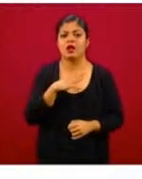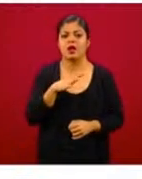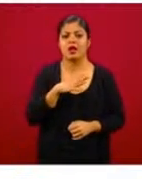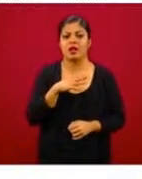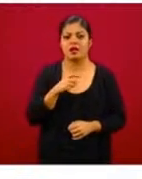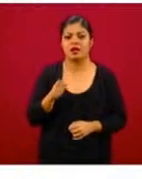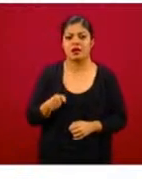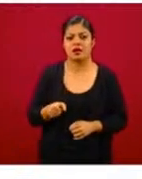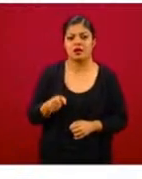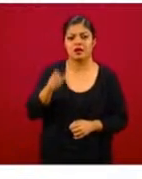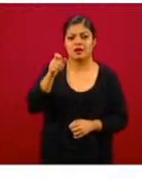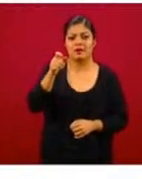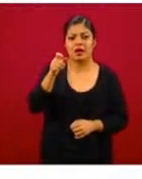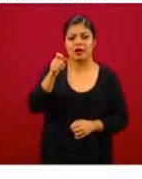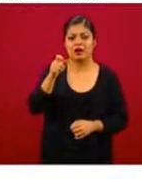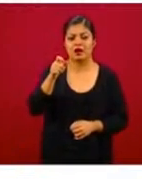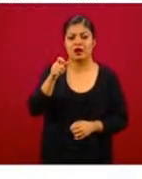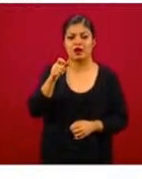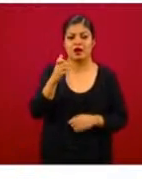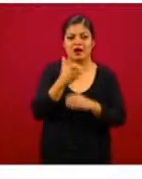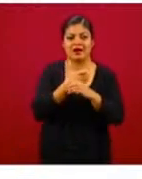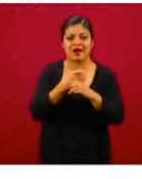spread. And finally,